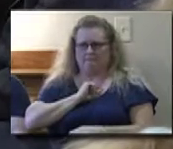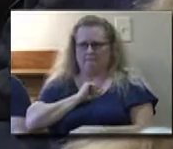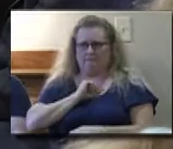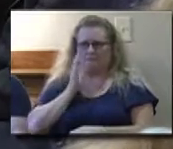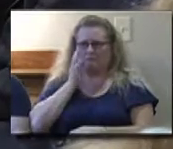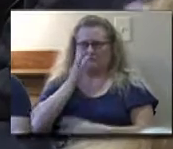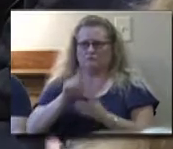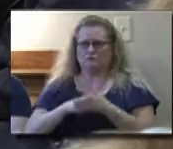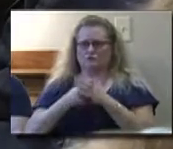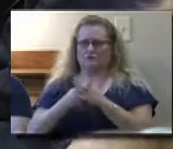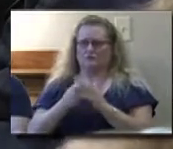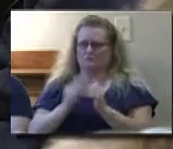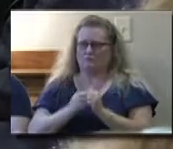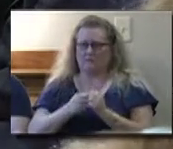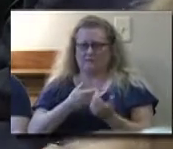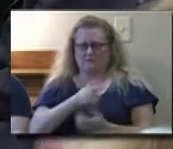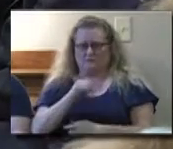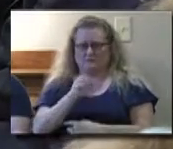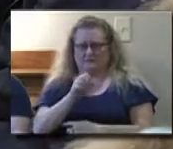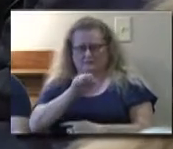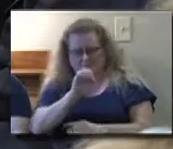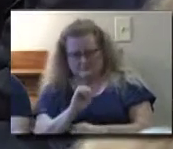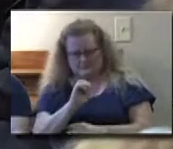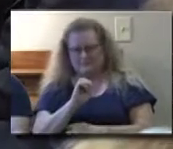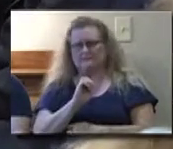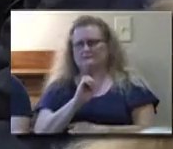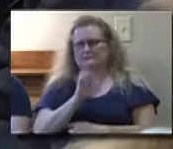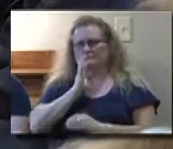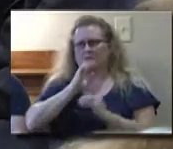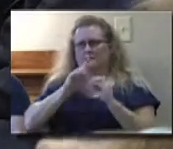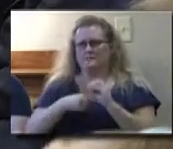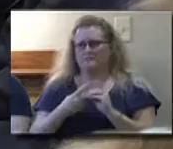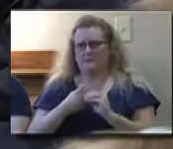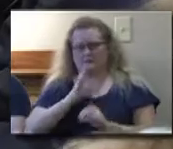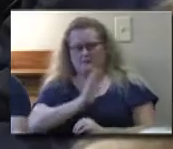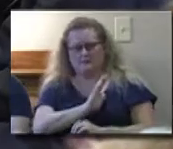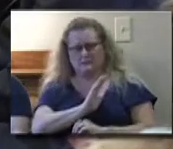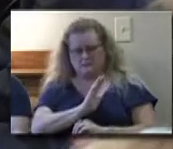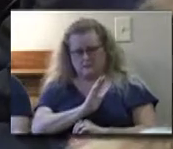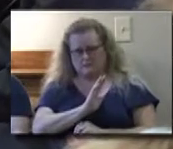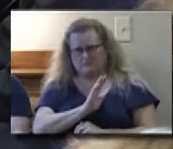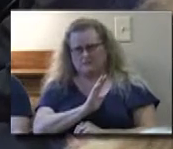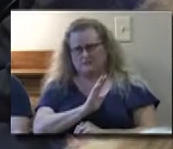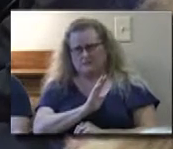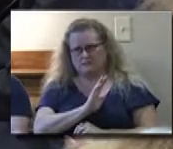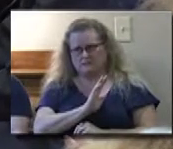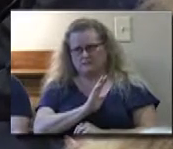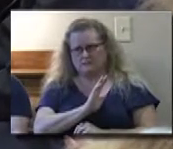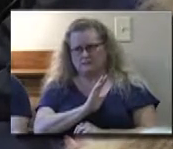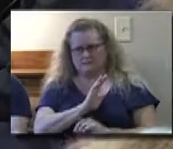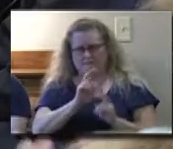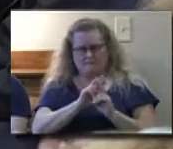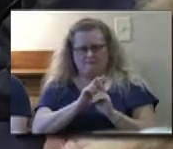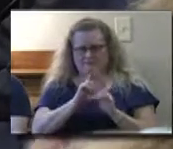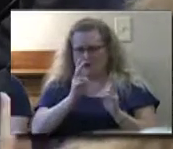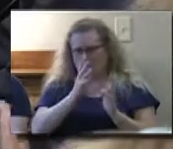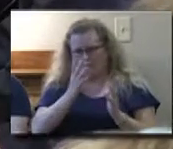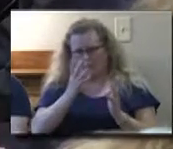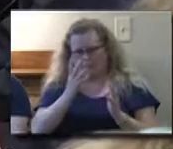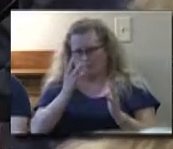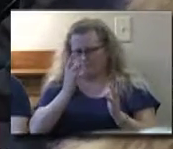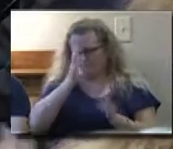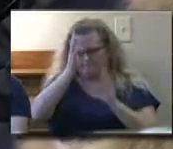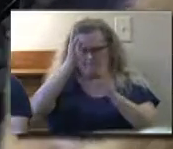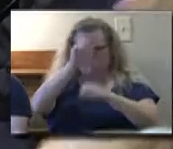We will start off with Jesse, and he will talk about his very innovative work